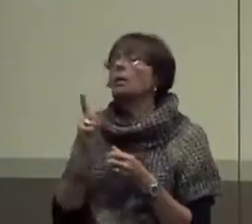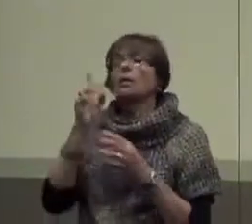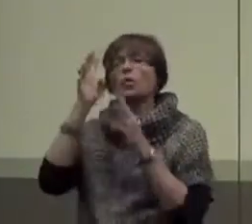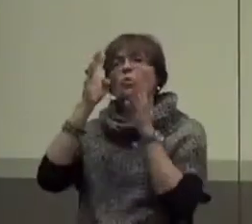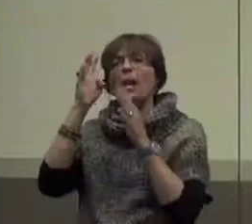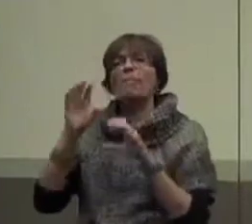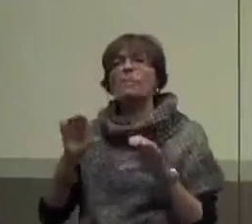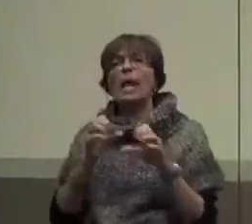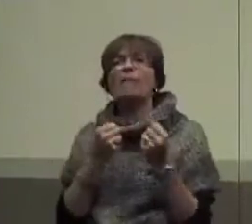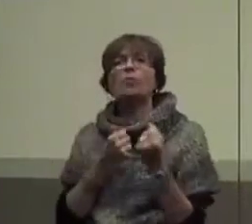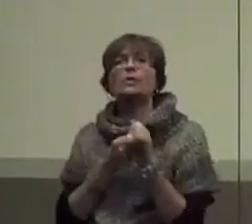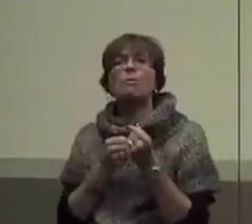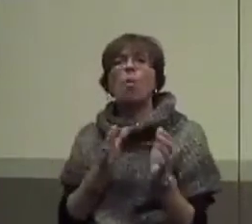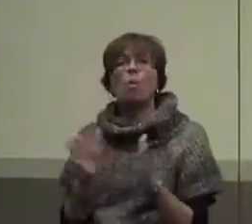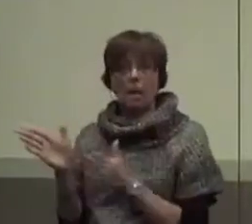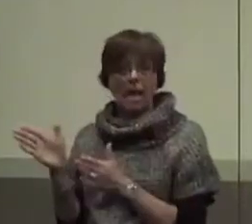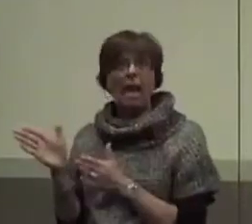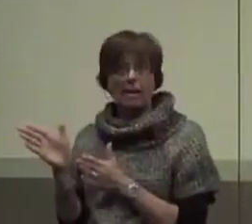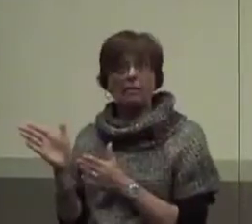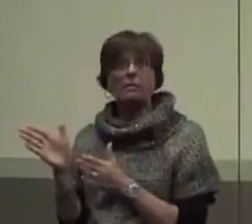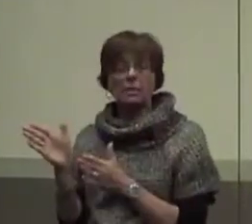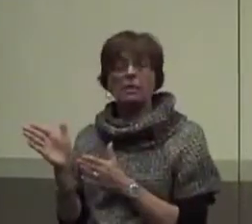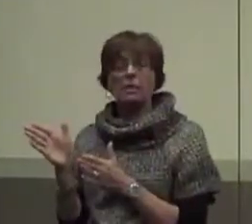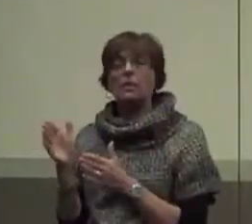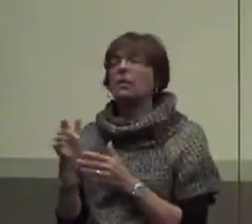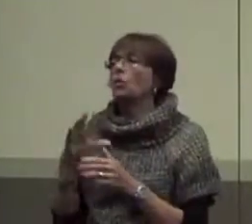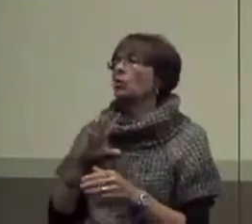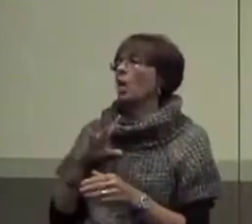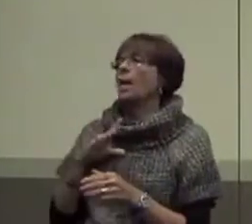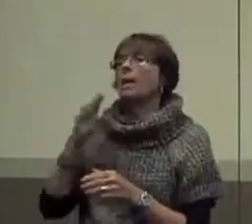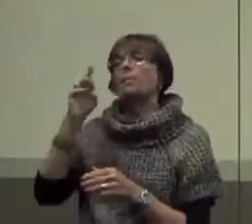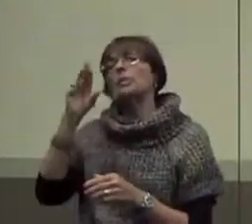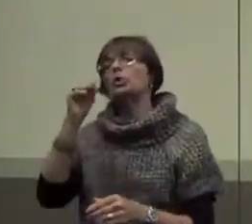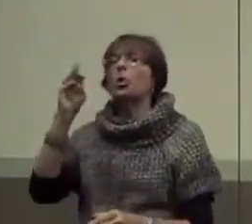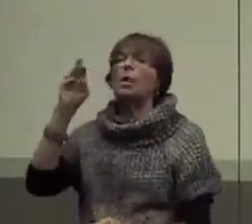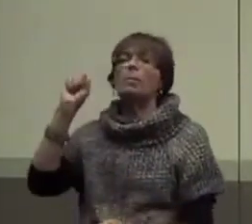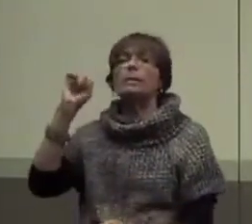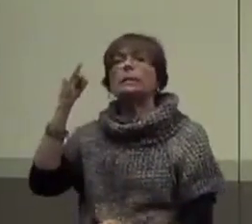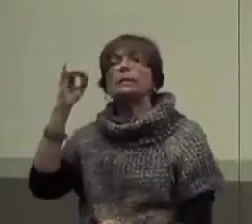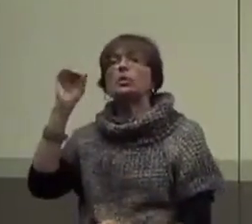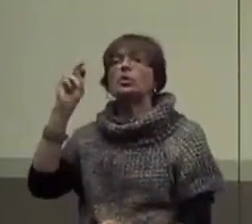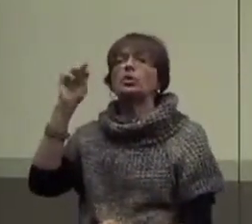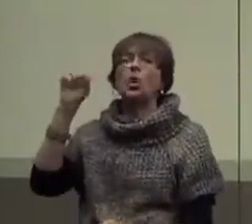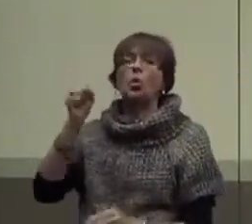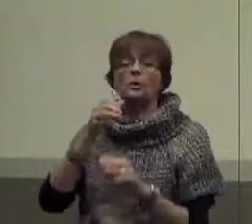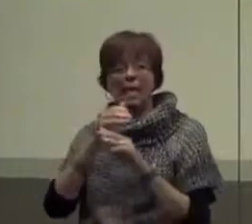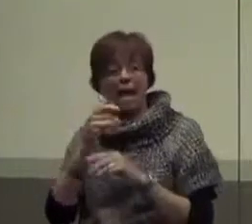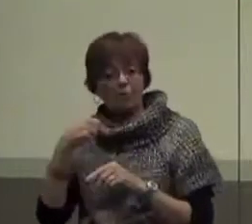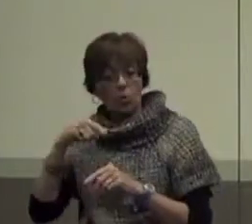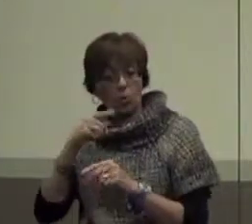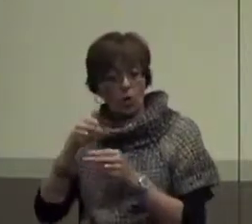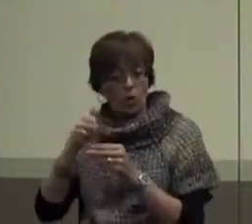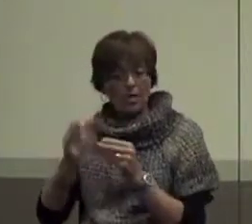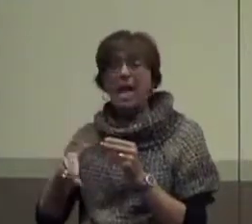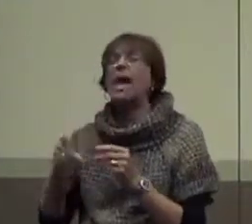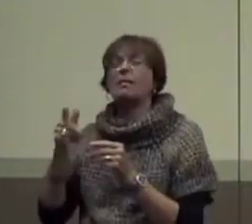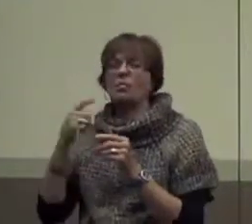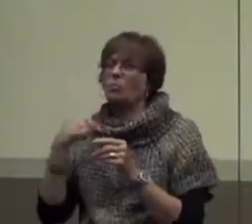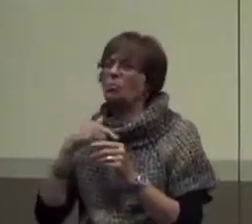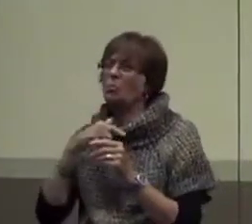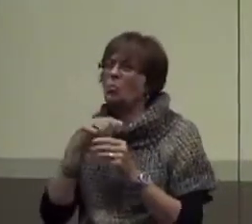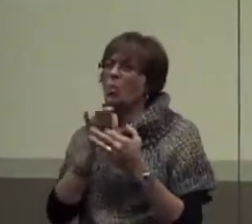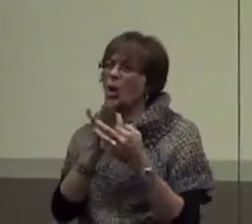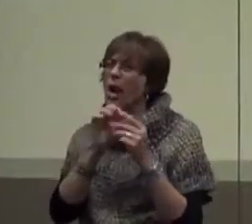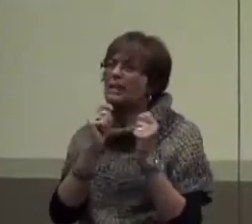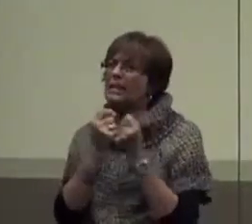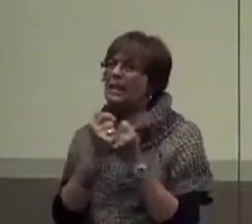Create a behavior support plan, right? So, great, Mr. and Mrs. Jones. After we're done with this, we're going to get together as a team. So I'm not going